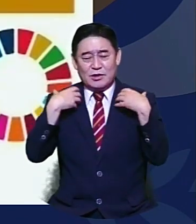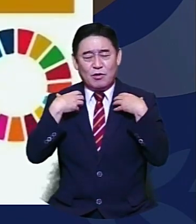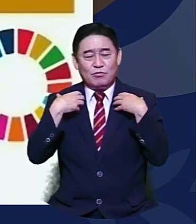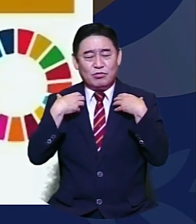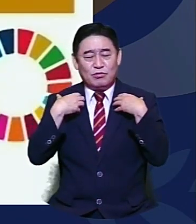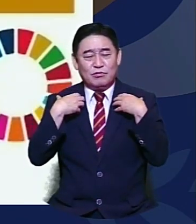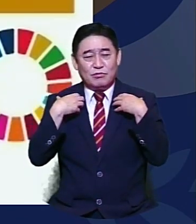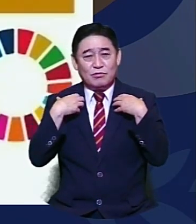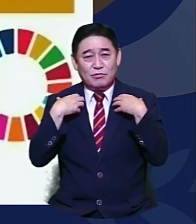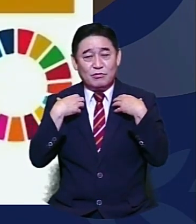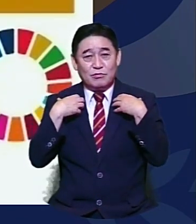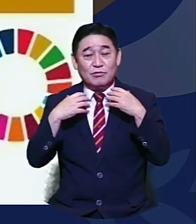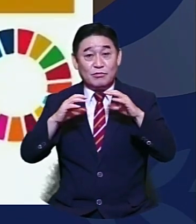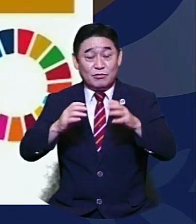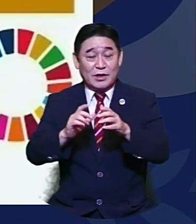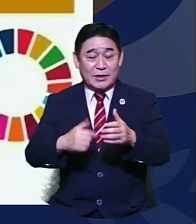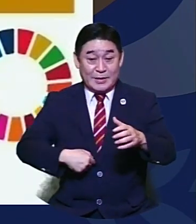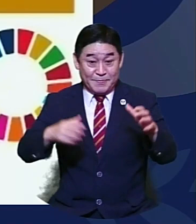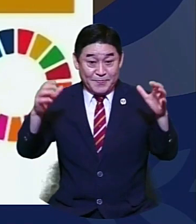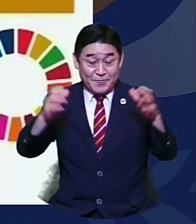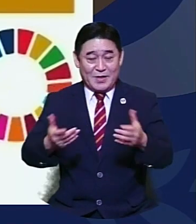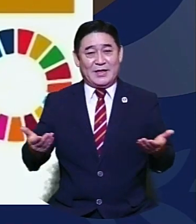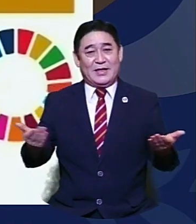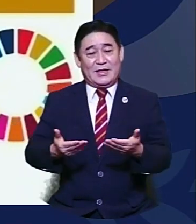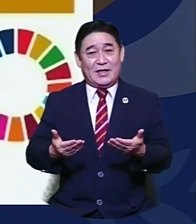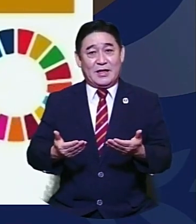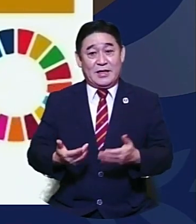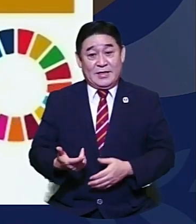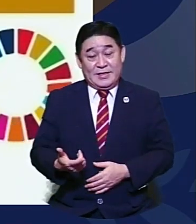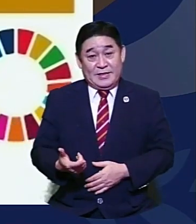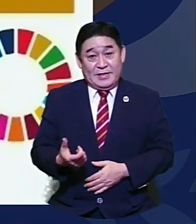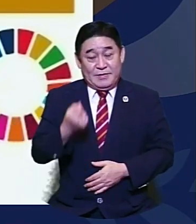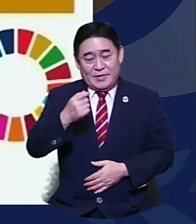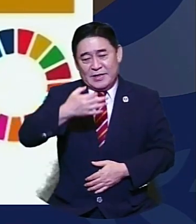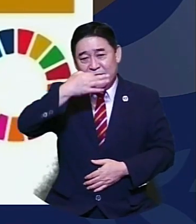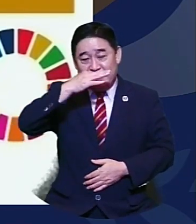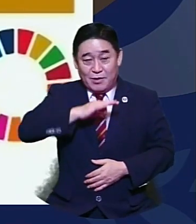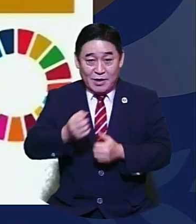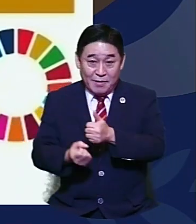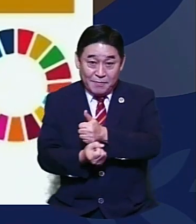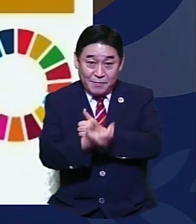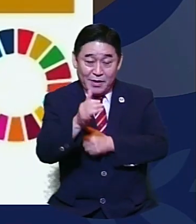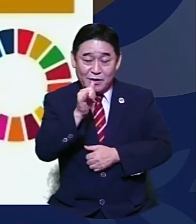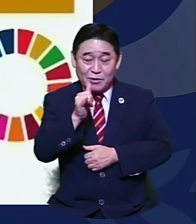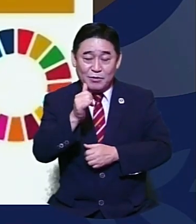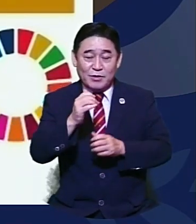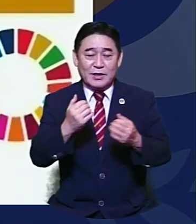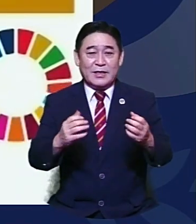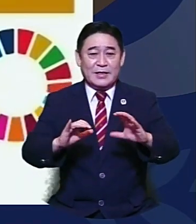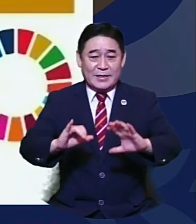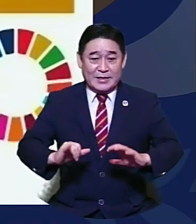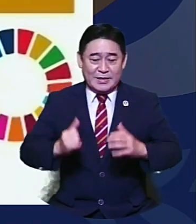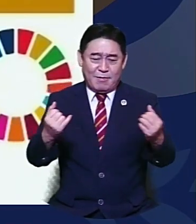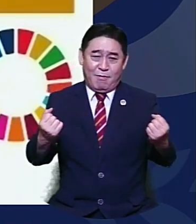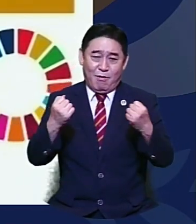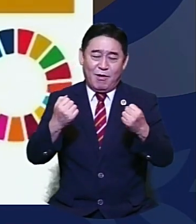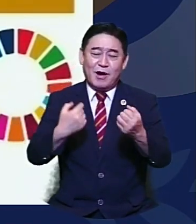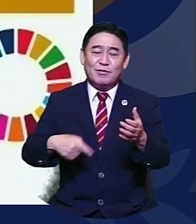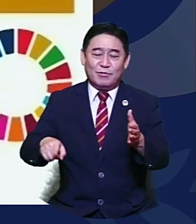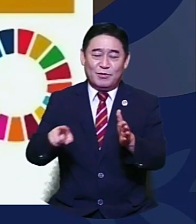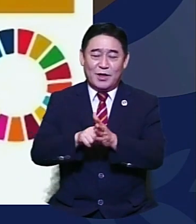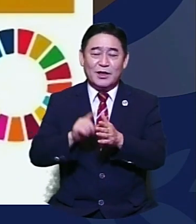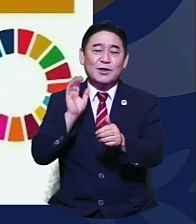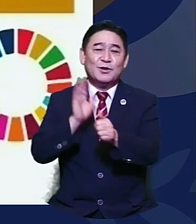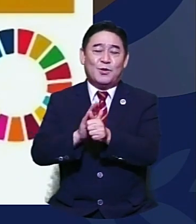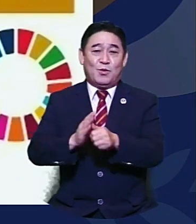have a greater and more immediate impact. Of course, then it was about global health. But we believe that we can do the same for